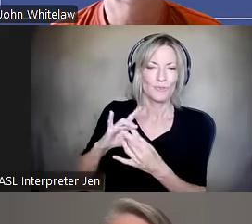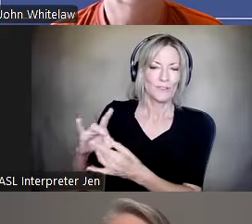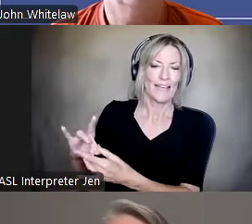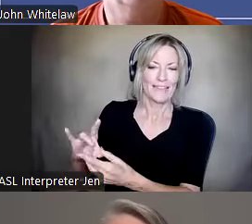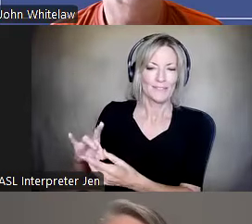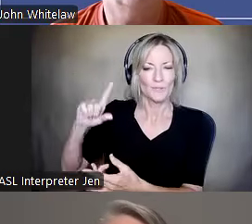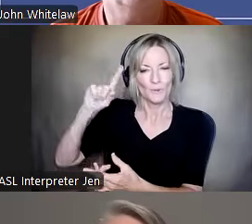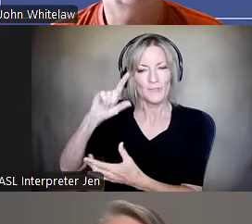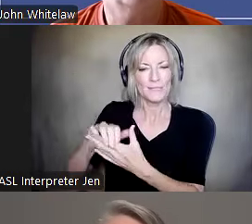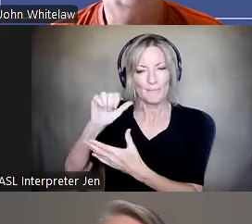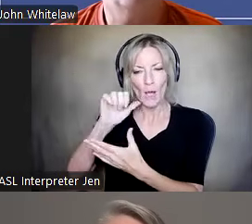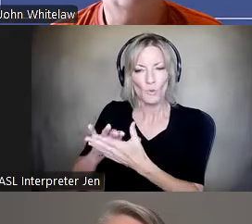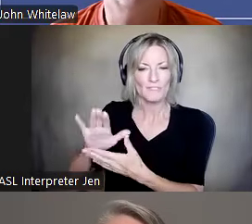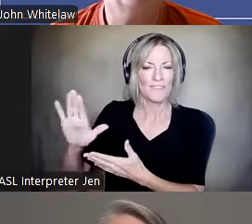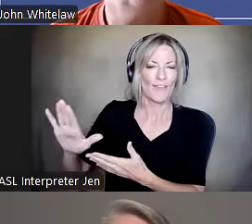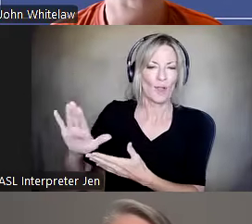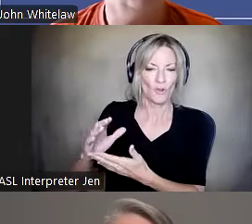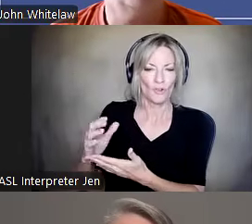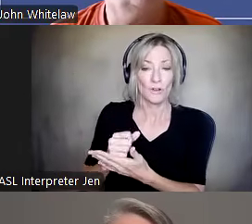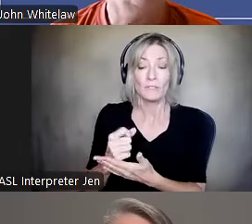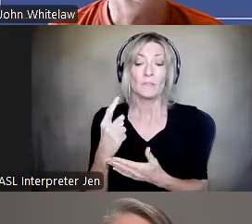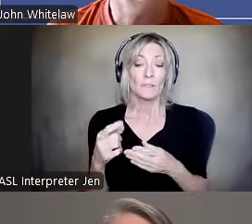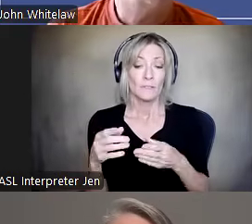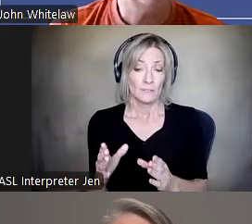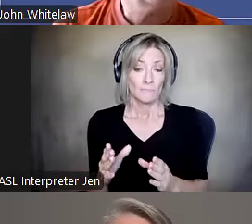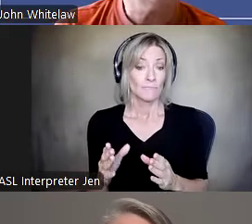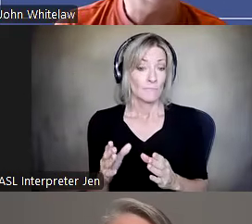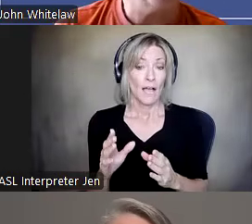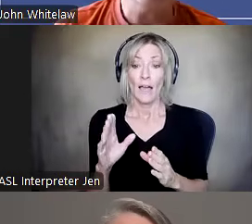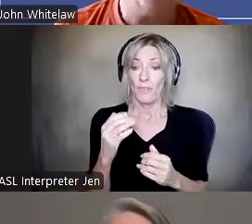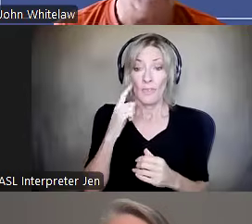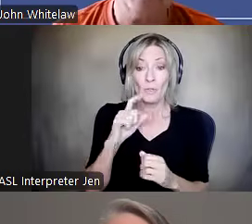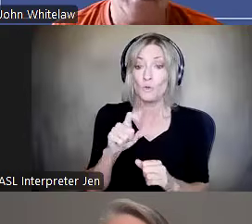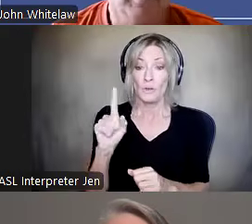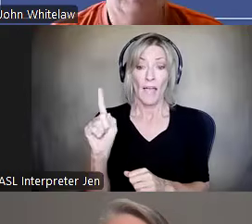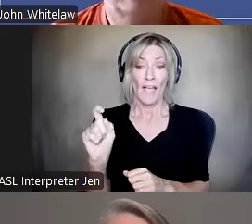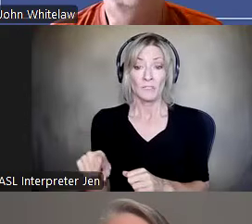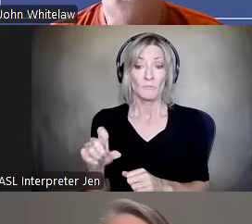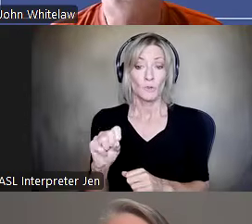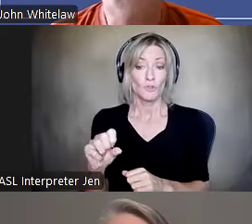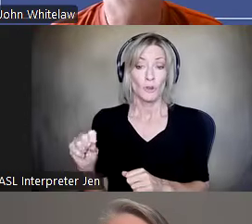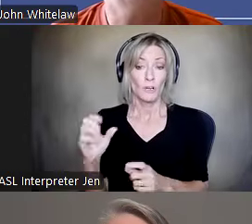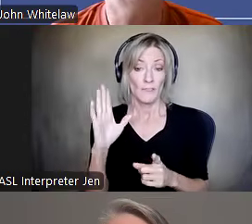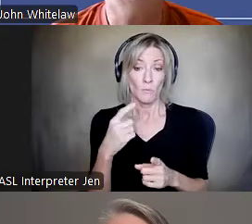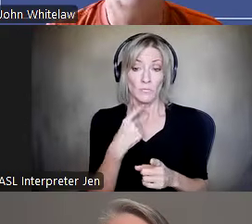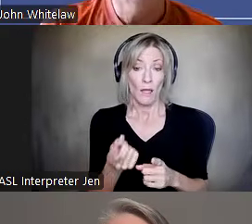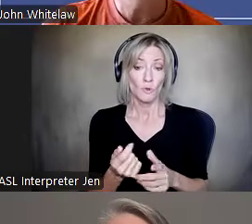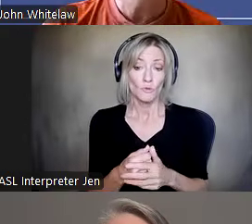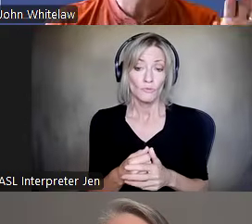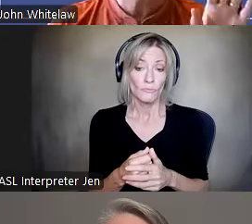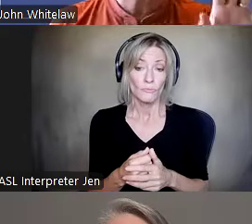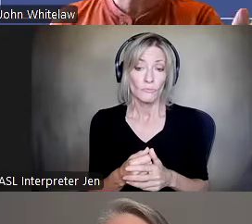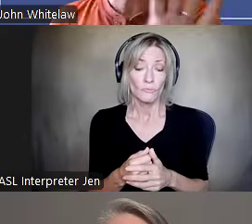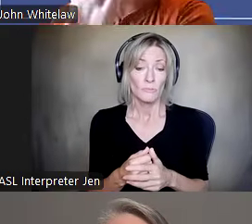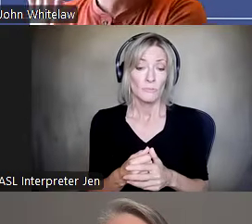earnings. So I think one way you can do, I certainly think you can ask Social Security. They'll tell you. That's probably so